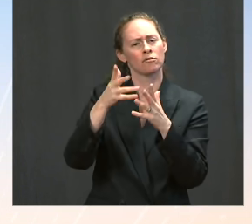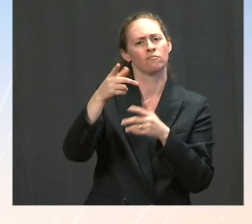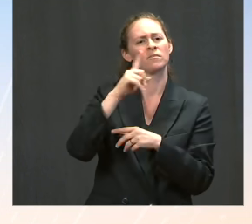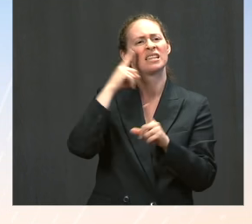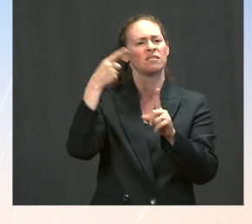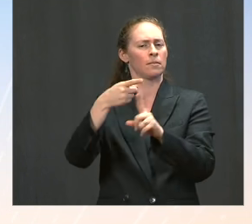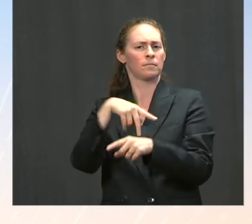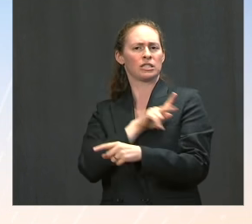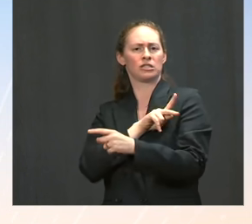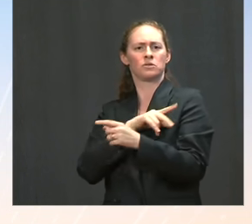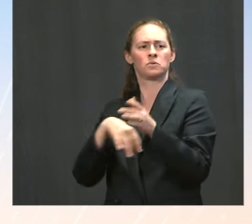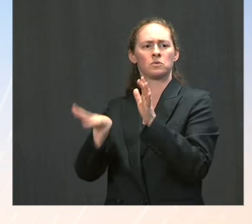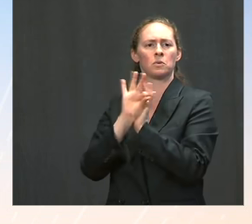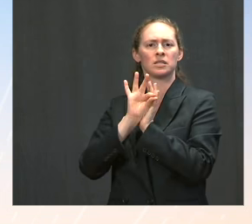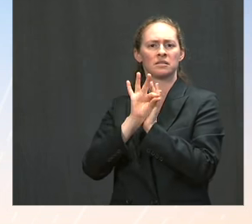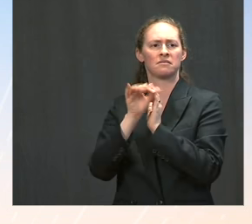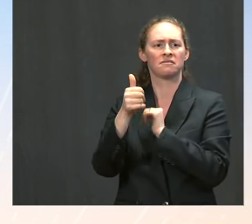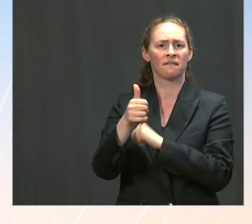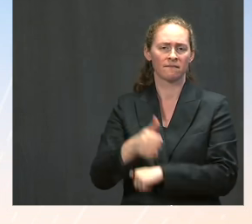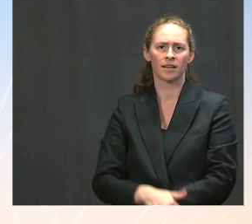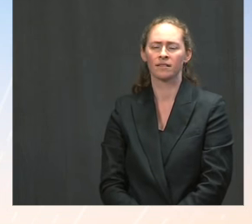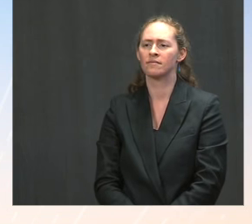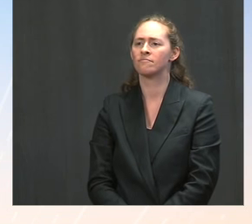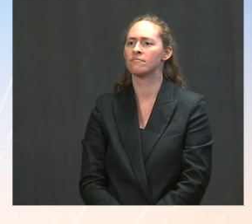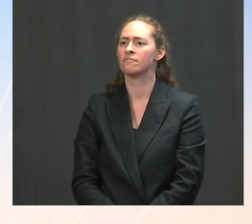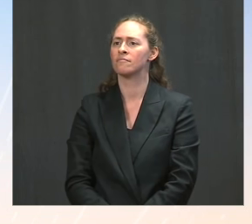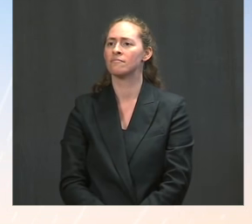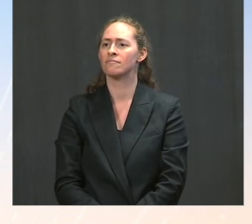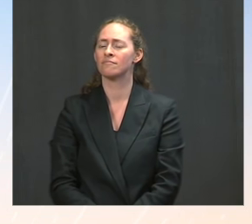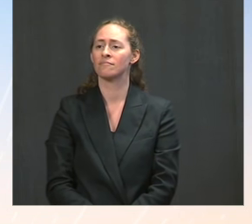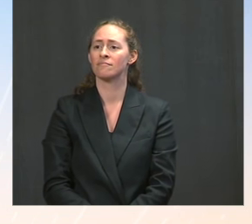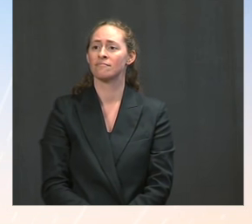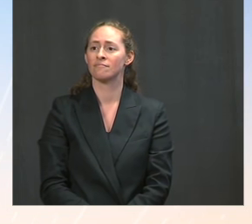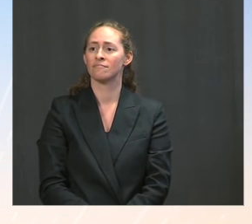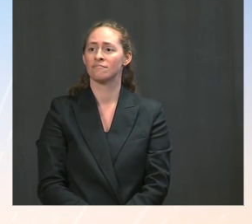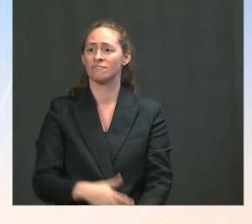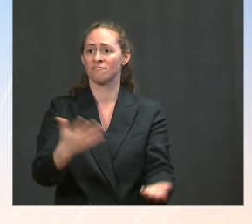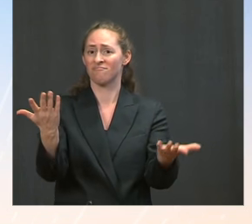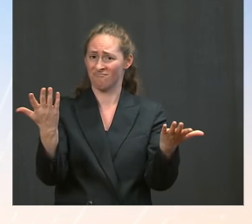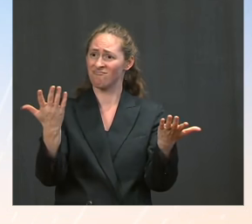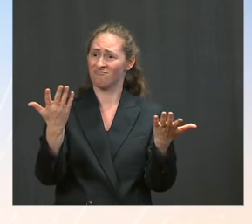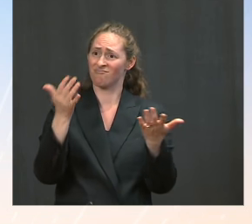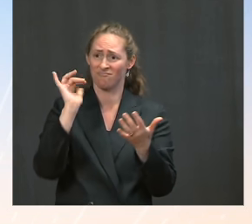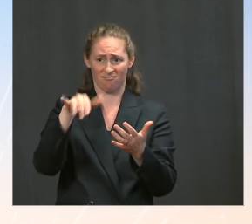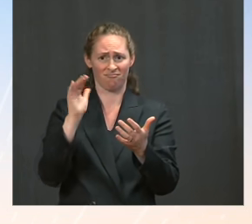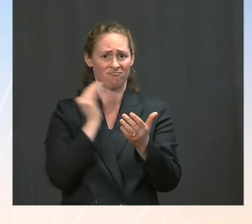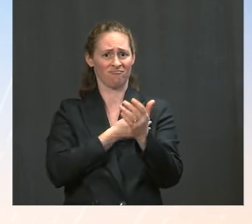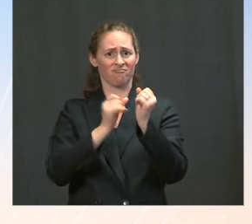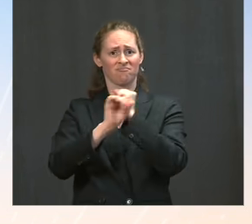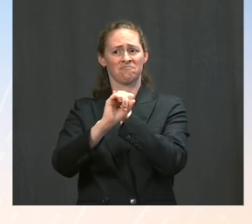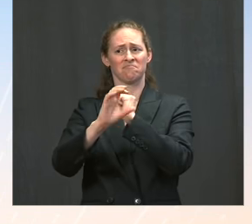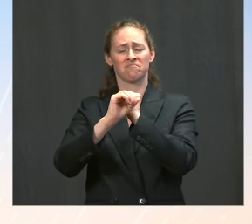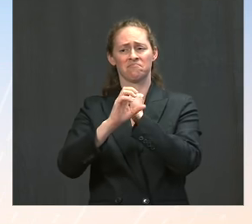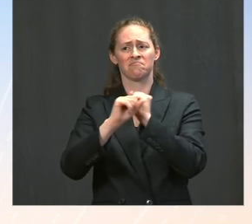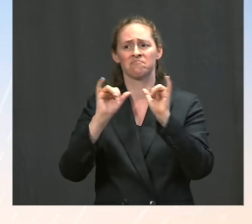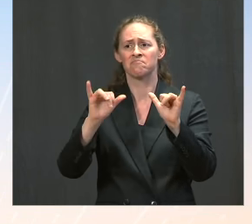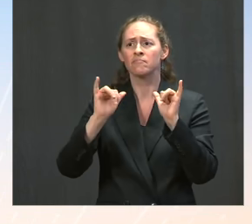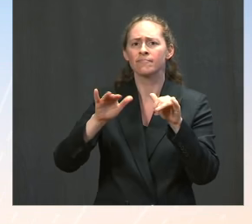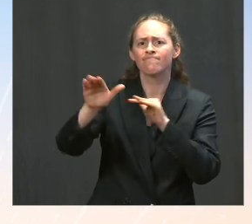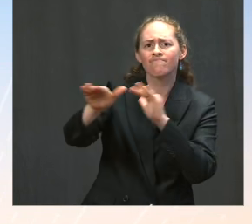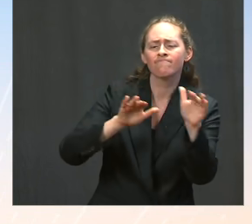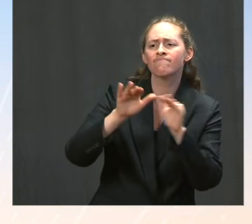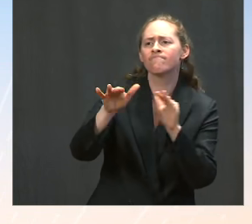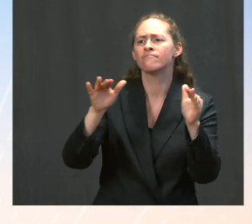mask wearing? Well, that is currently our messaging, right? So I would say that for communities where there are lower rates